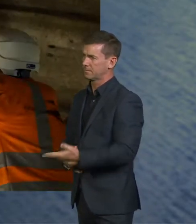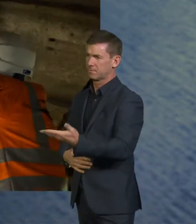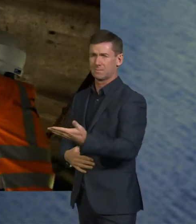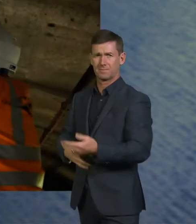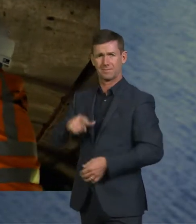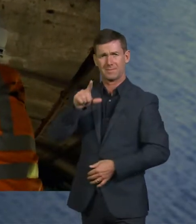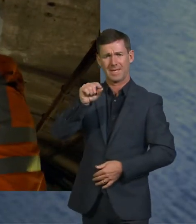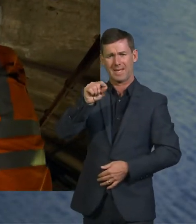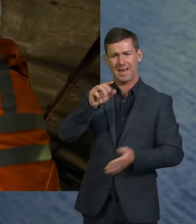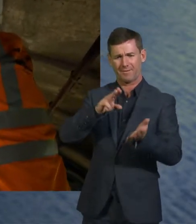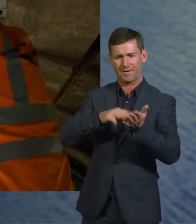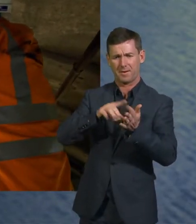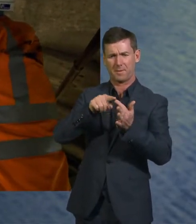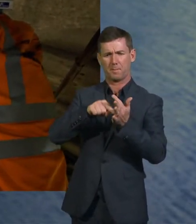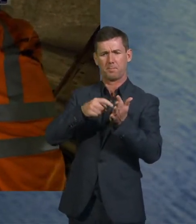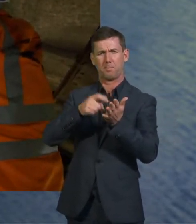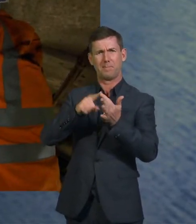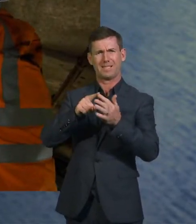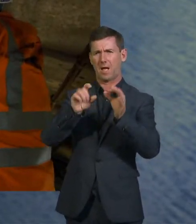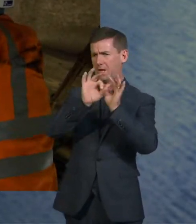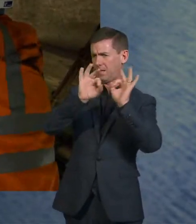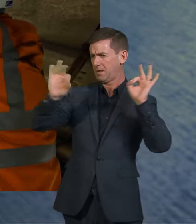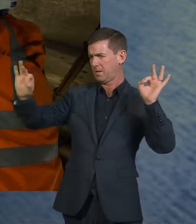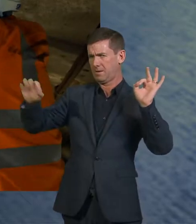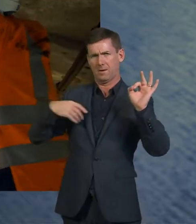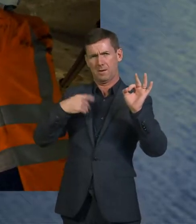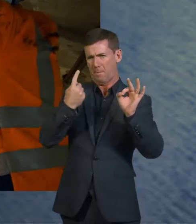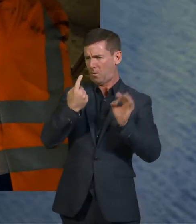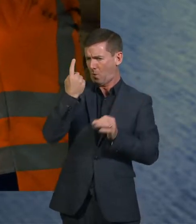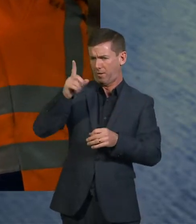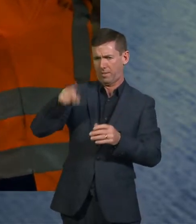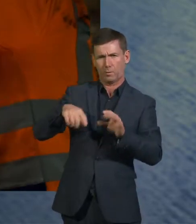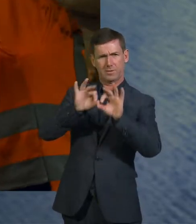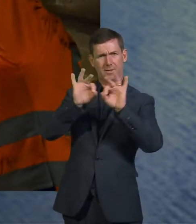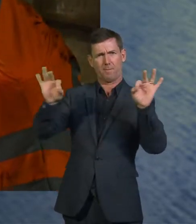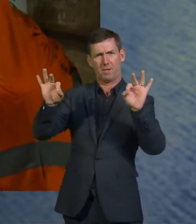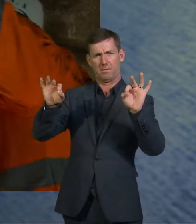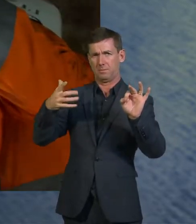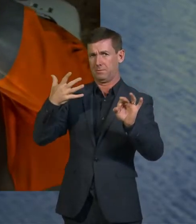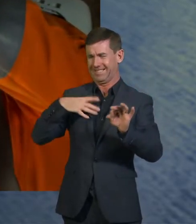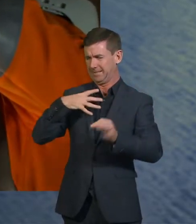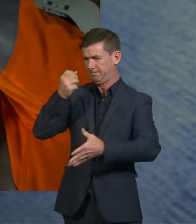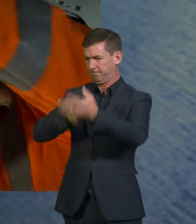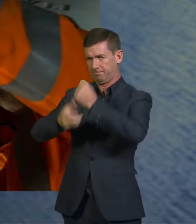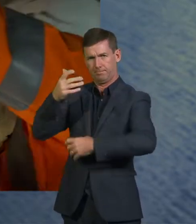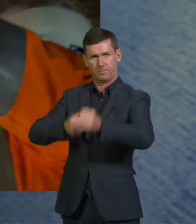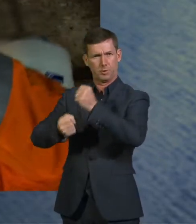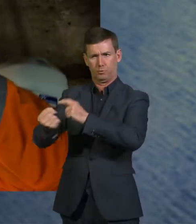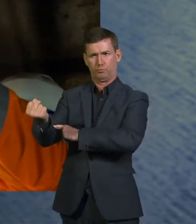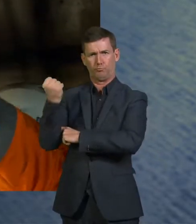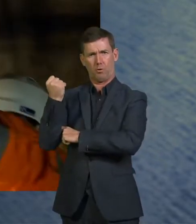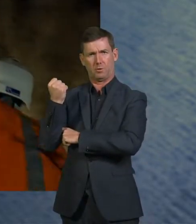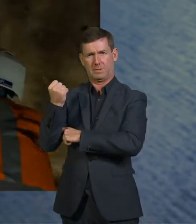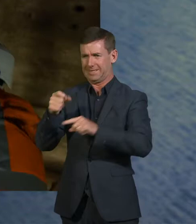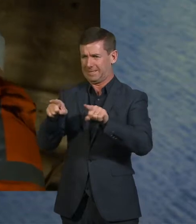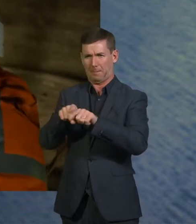than 1,000 metres of catenary. So the pull lifts and slings need to be strong enough to do exactly the same job while the wires